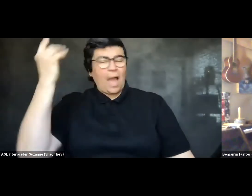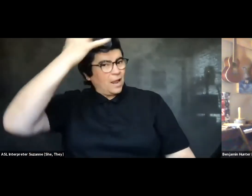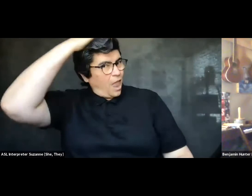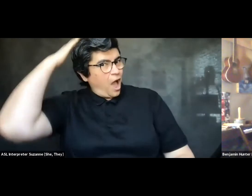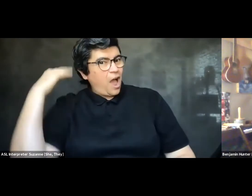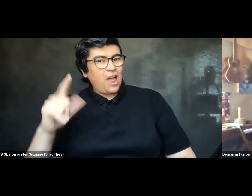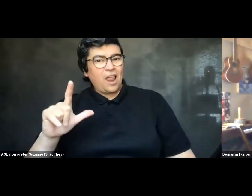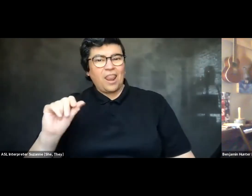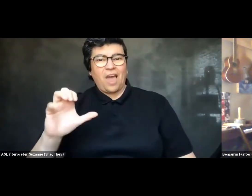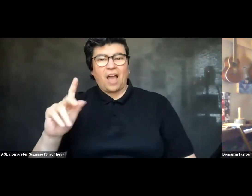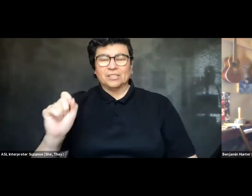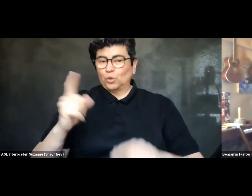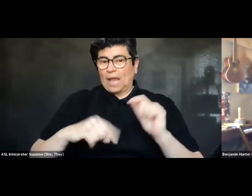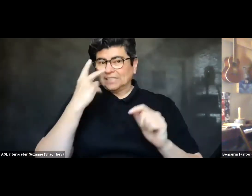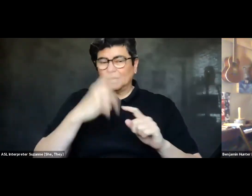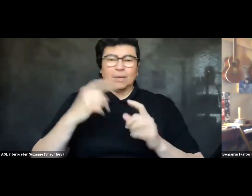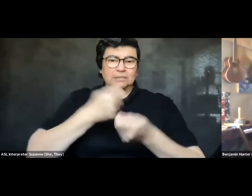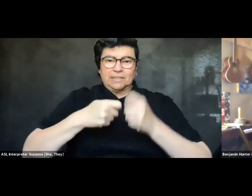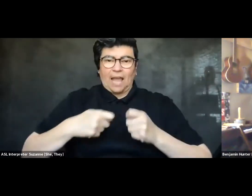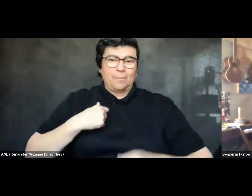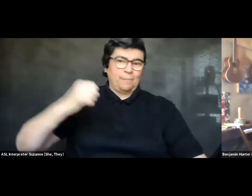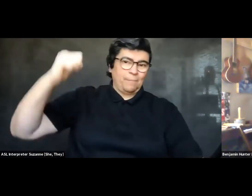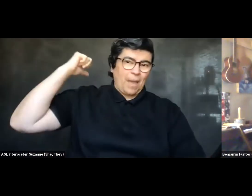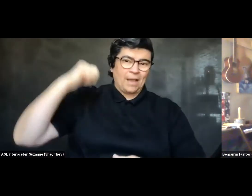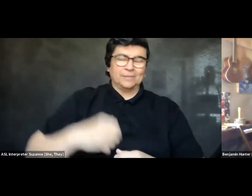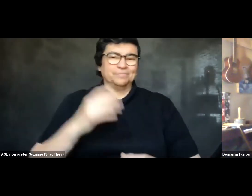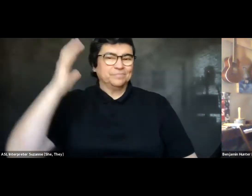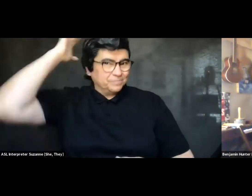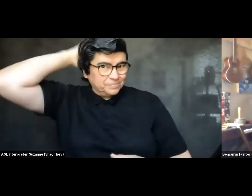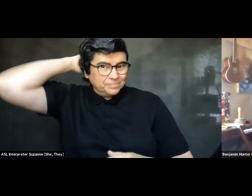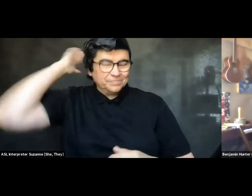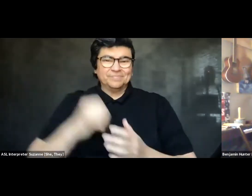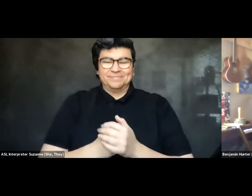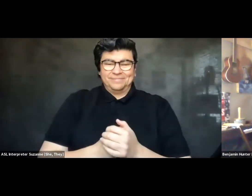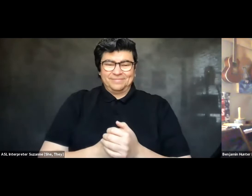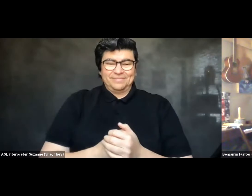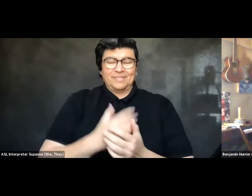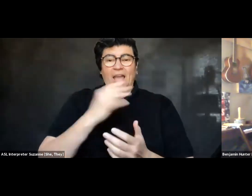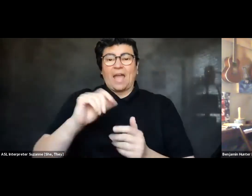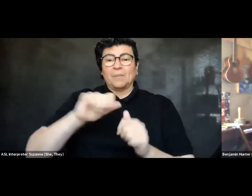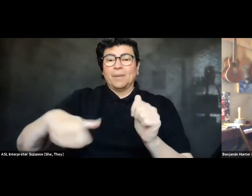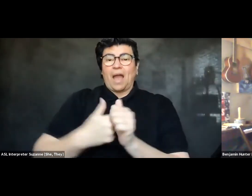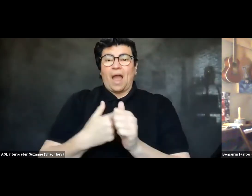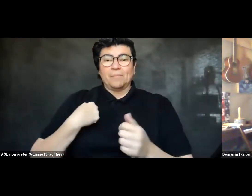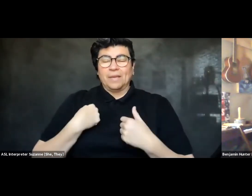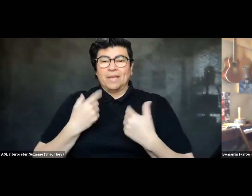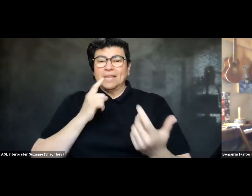locks that you can't see because they're tied up in braids behind my head. And behind me